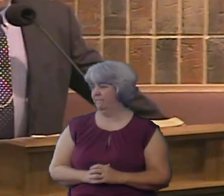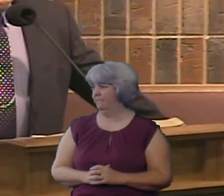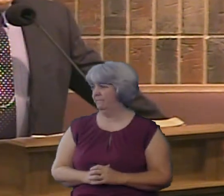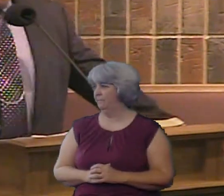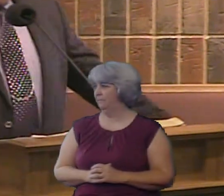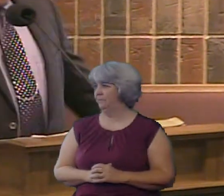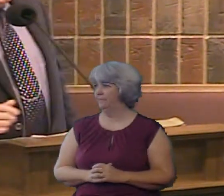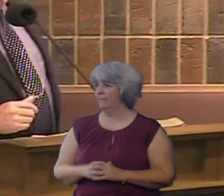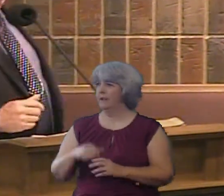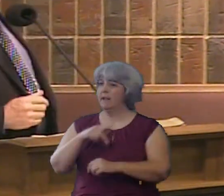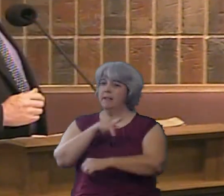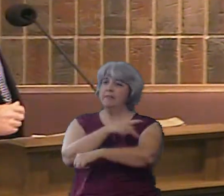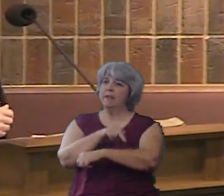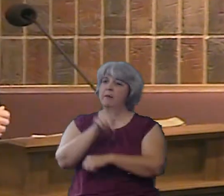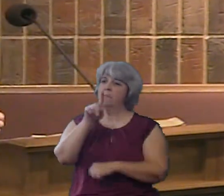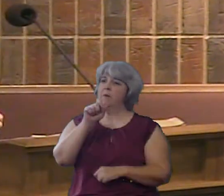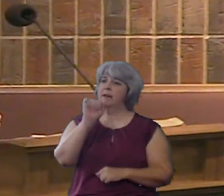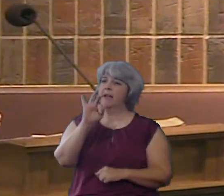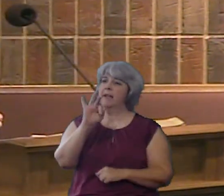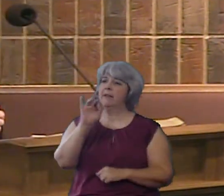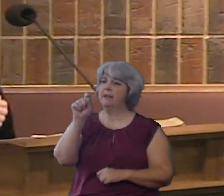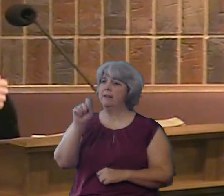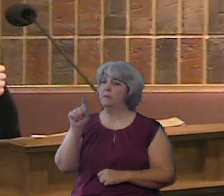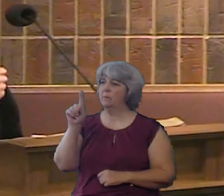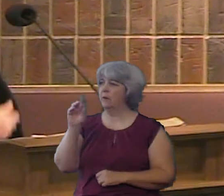Psalm 119, verse 105 says,